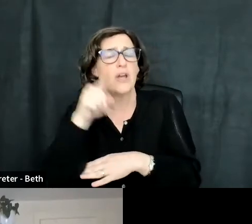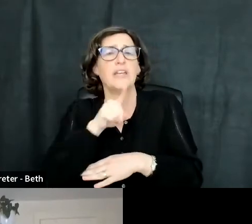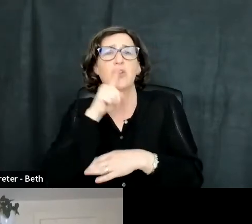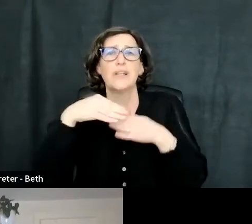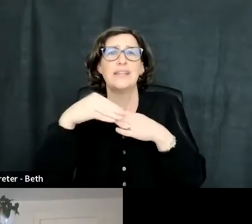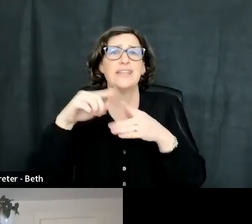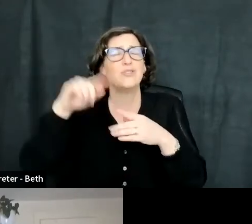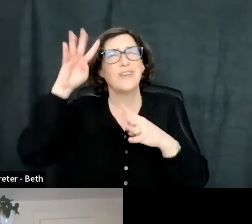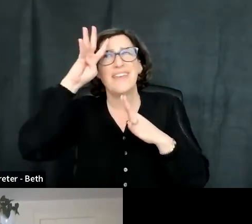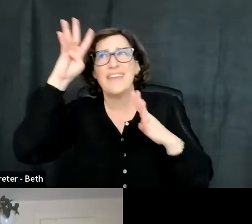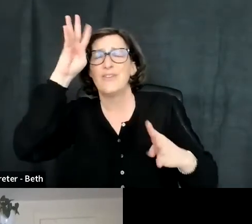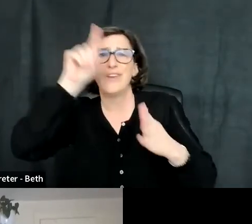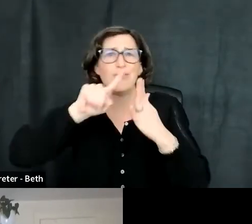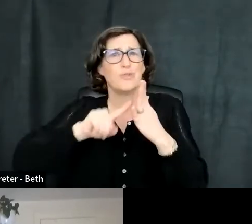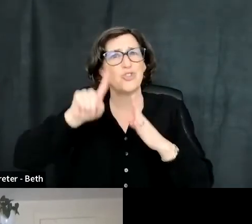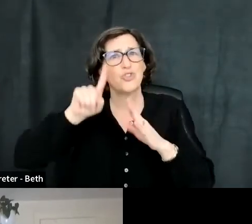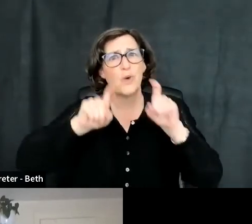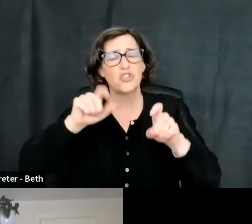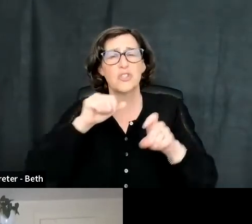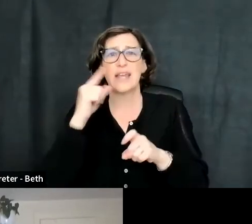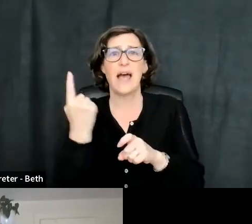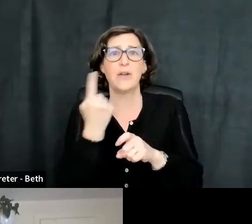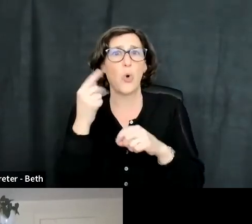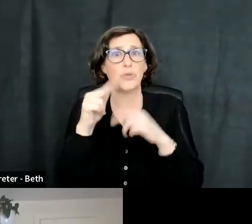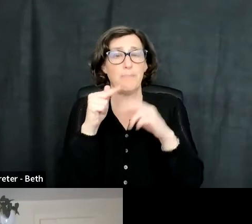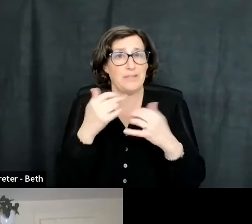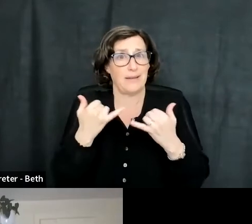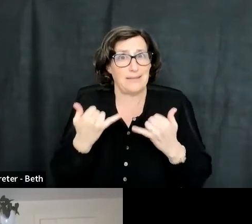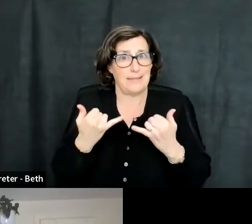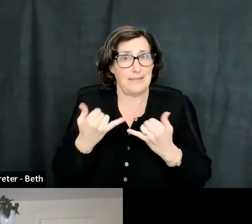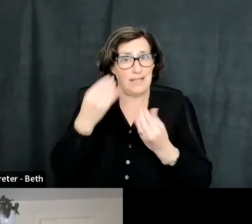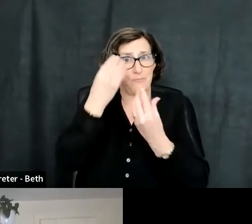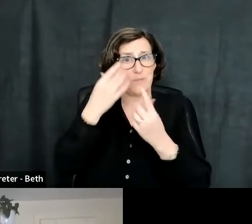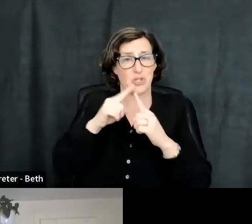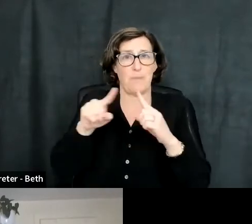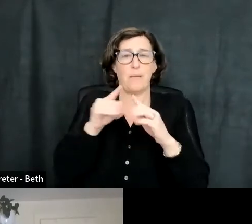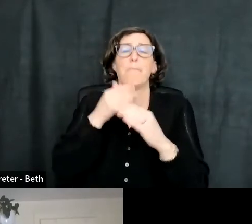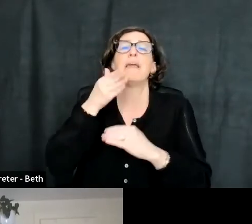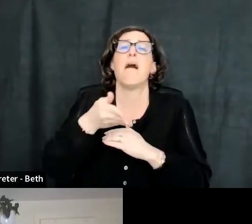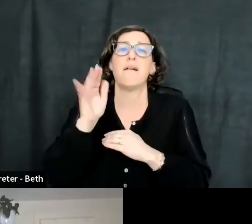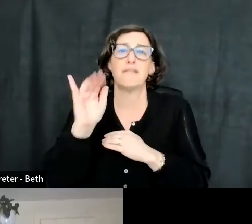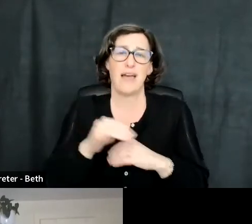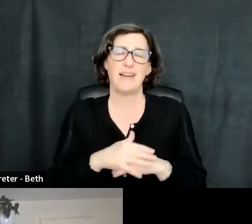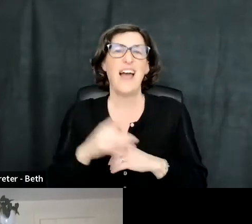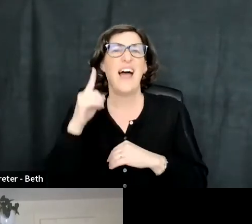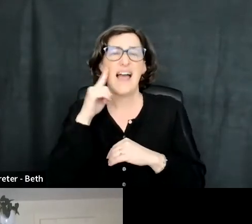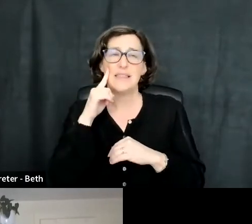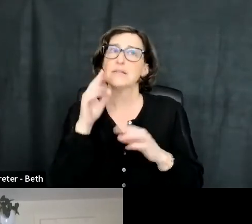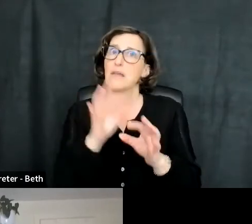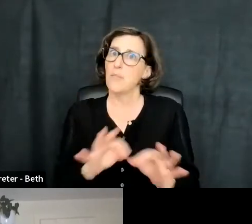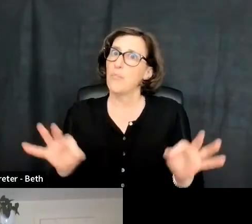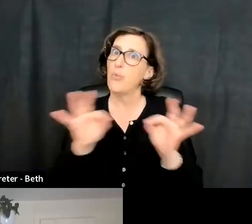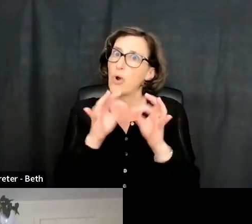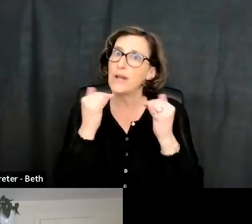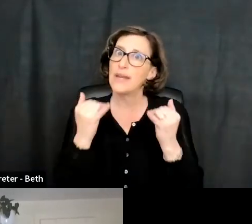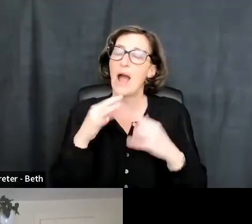research questions that don't only build on existing literature, but go beyond it. And I think it's really important now, especially